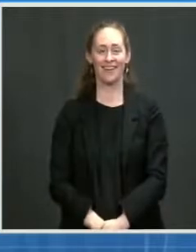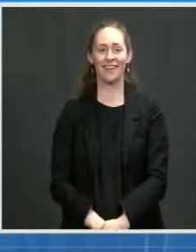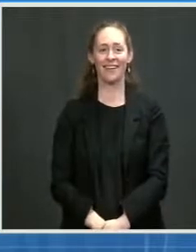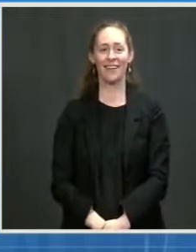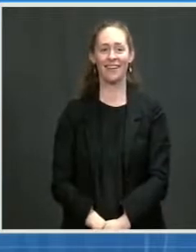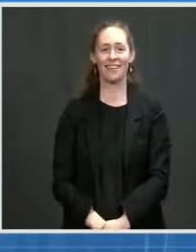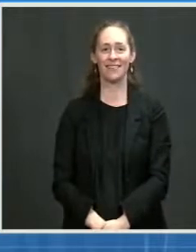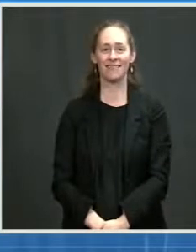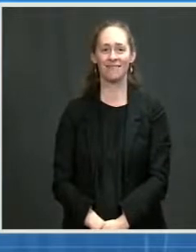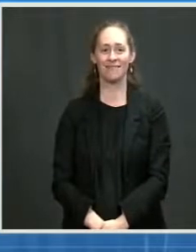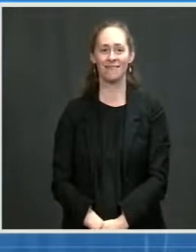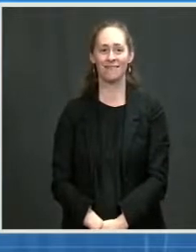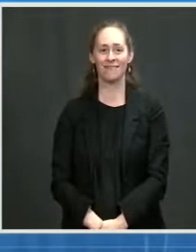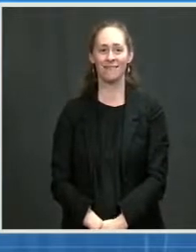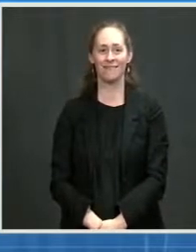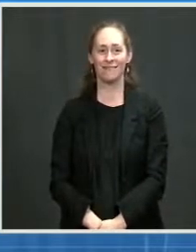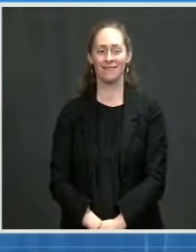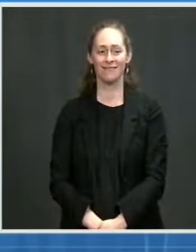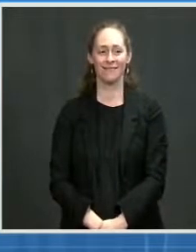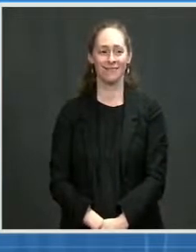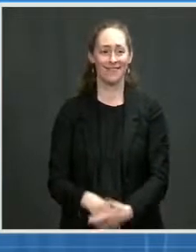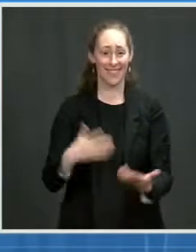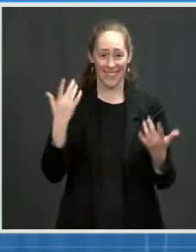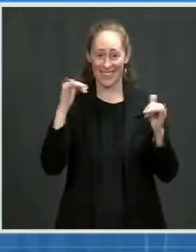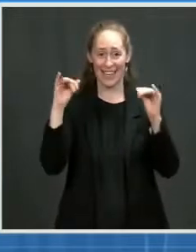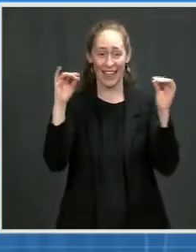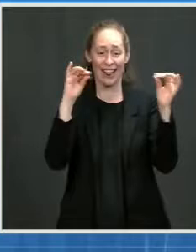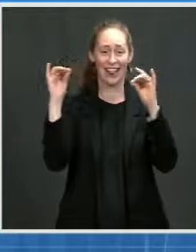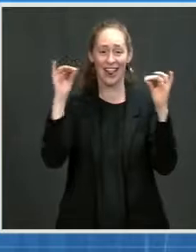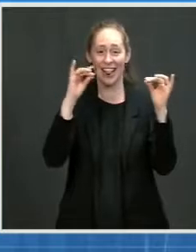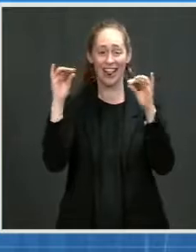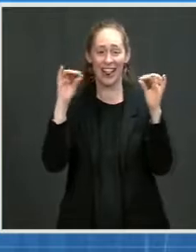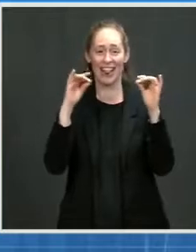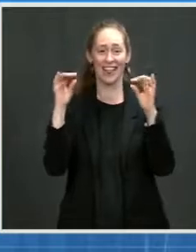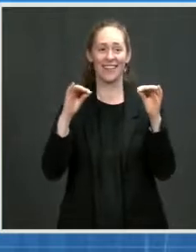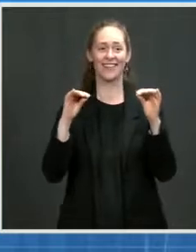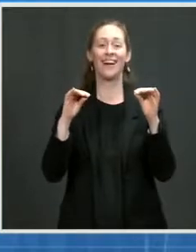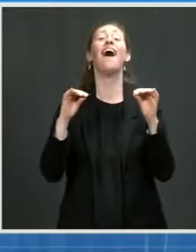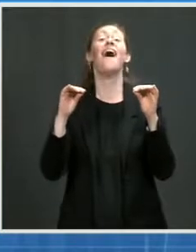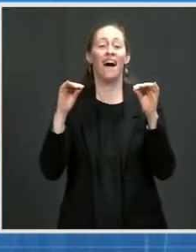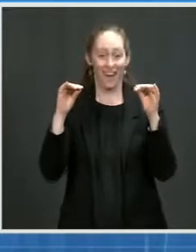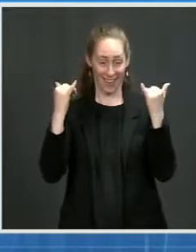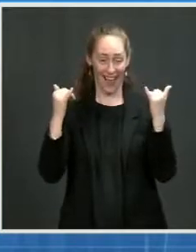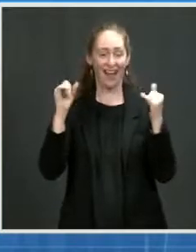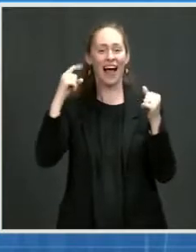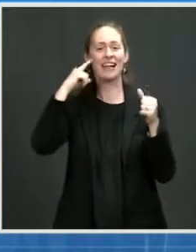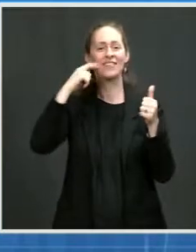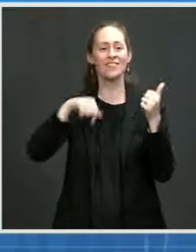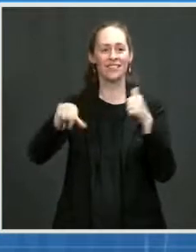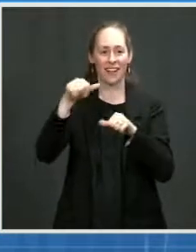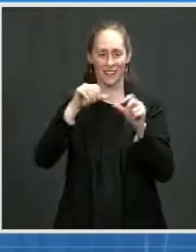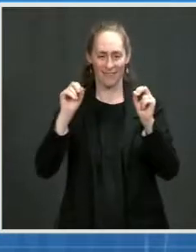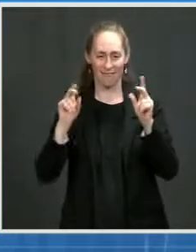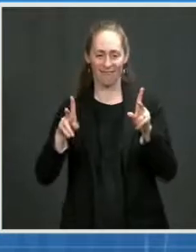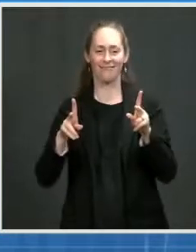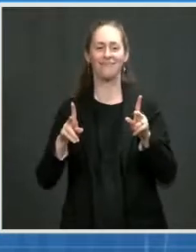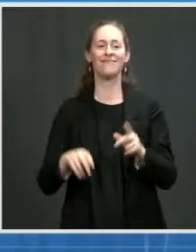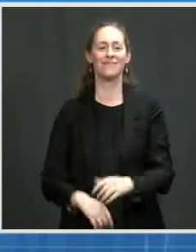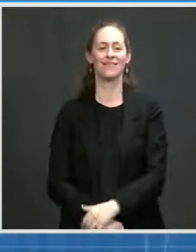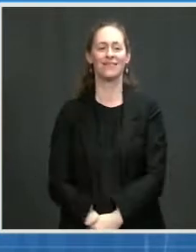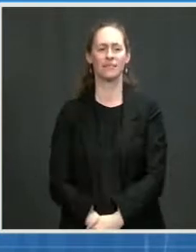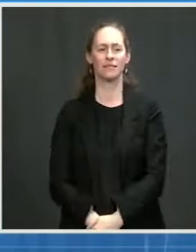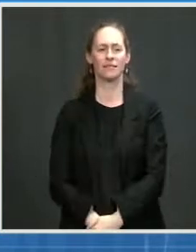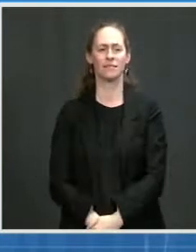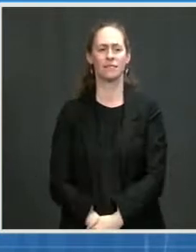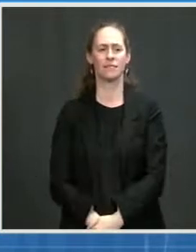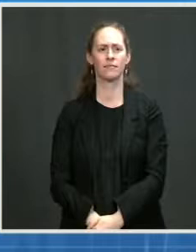I think we can hear you, Andy. You hear me? Yep. Now we can hear you. Okay. Dr. Fauci, did you hear the question? The question was the significance of